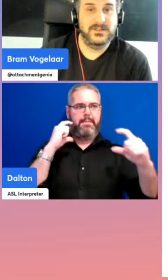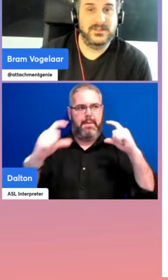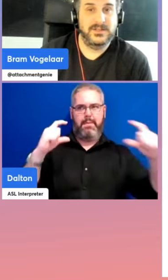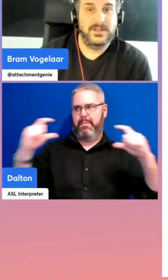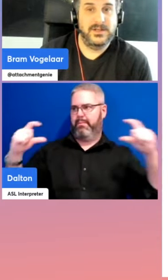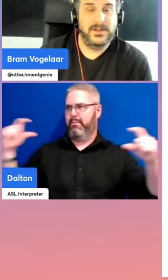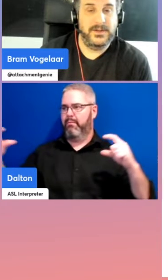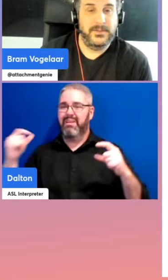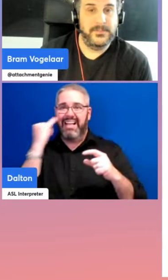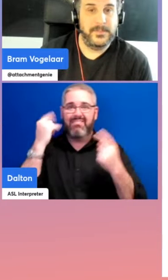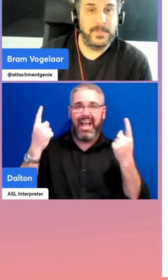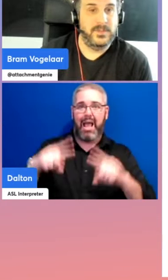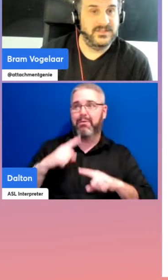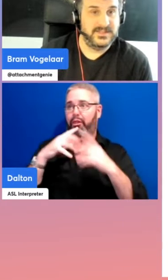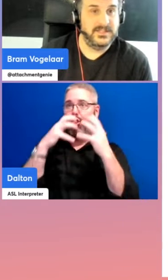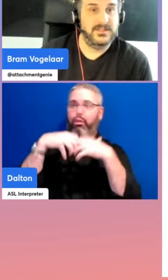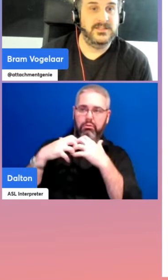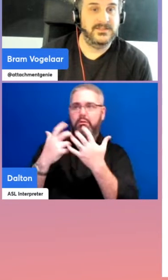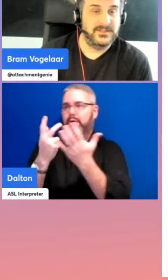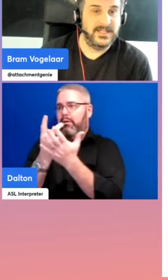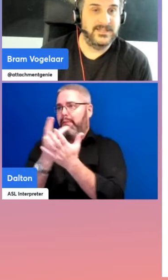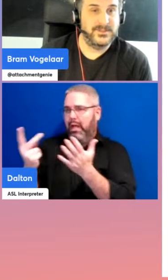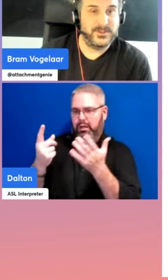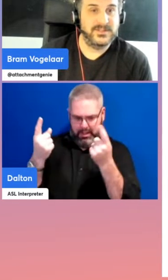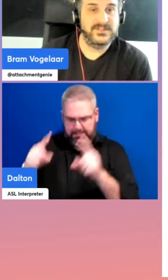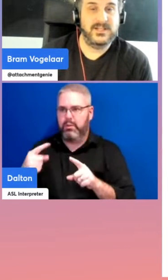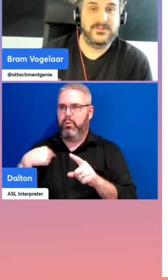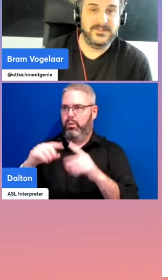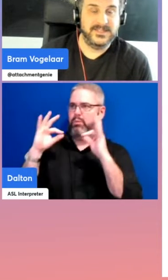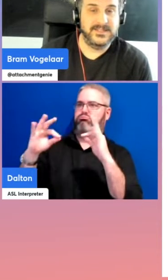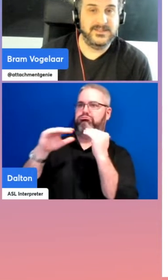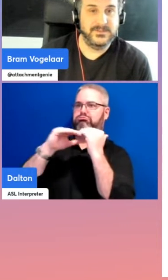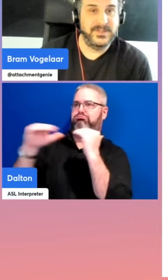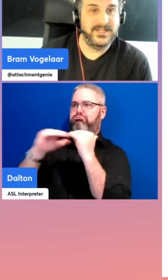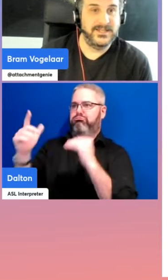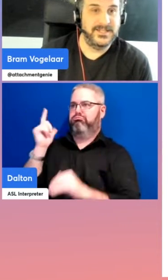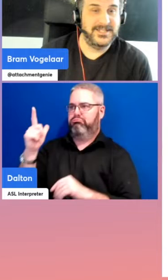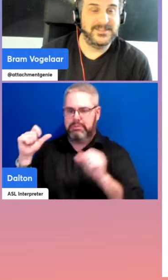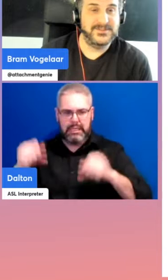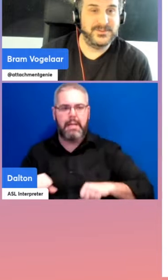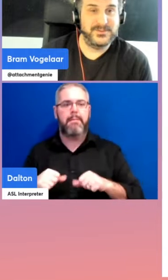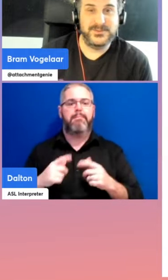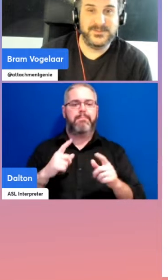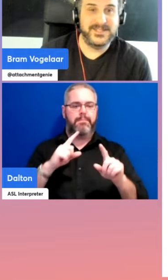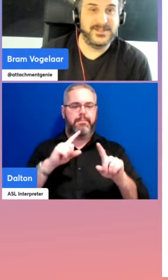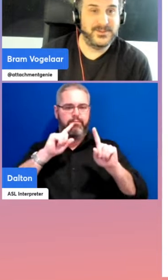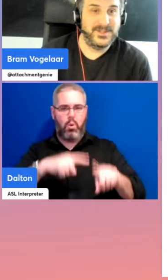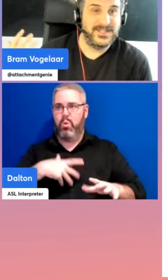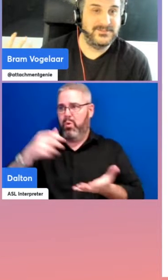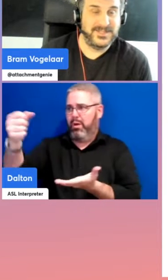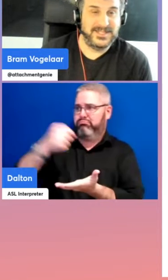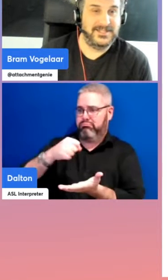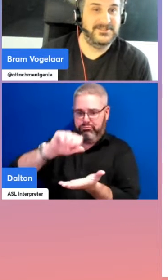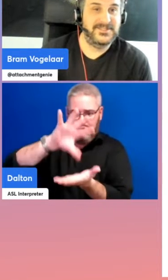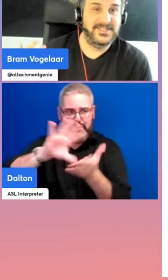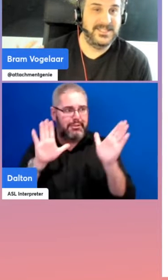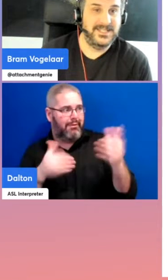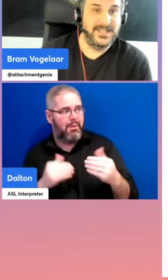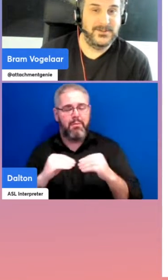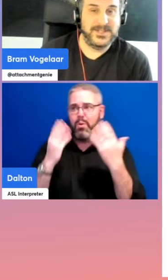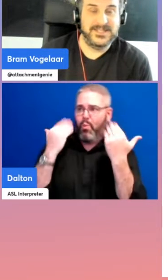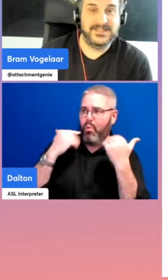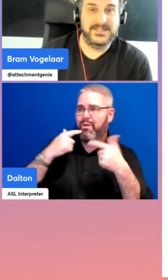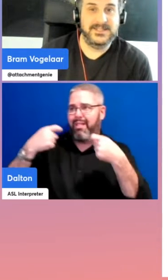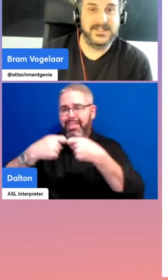failure. But still, it needed to order stuff. It needed to be in a server room. We need to cool it. We need